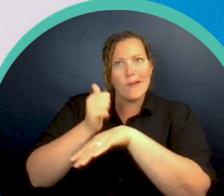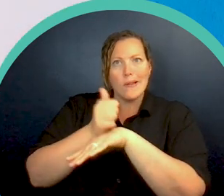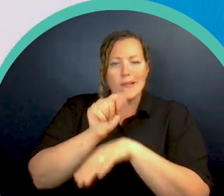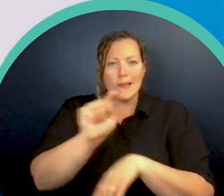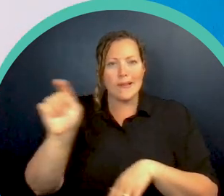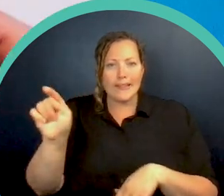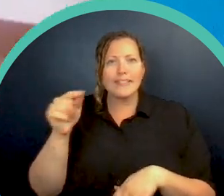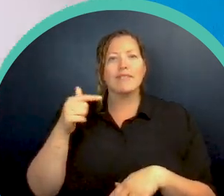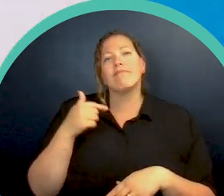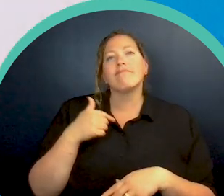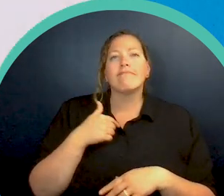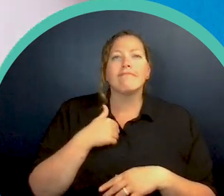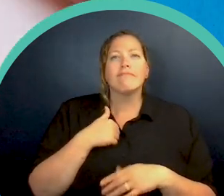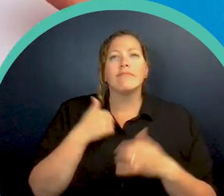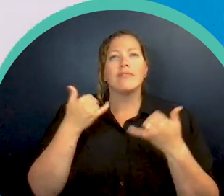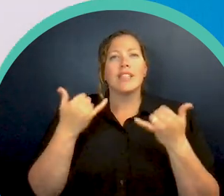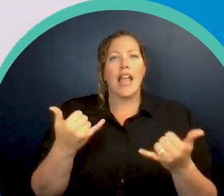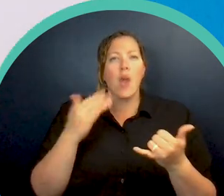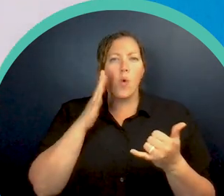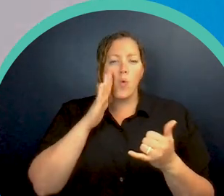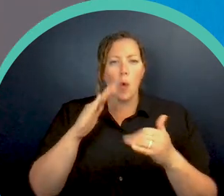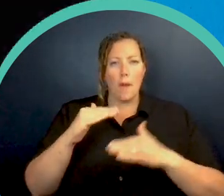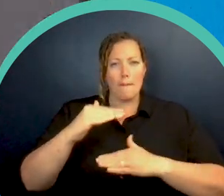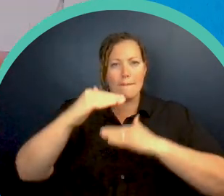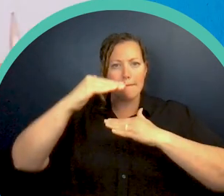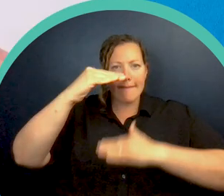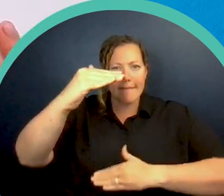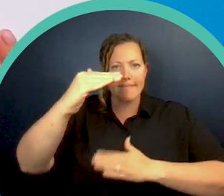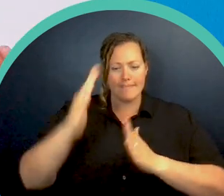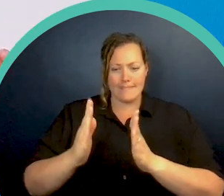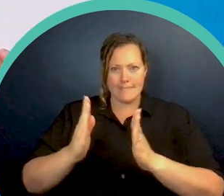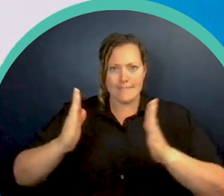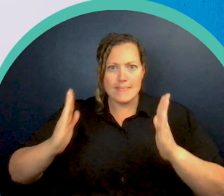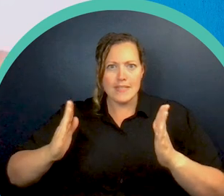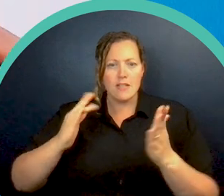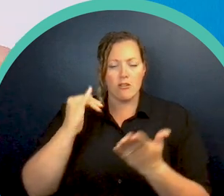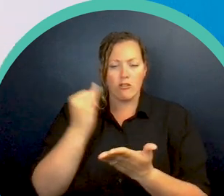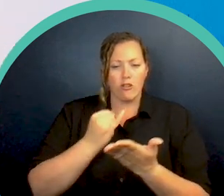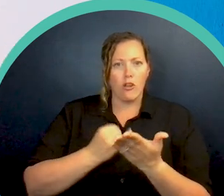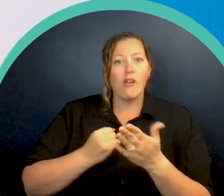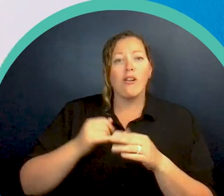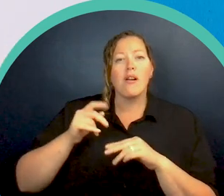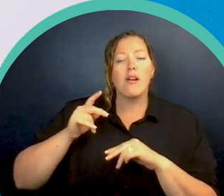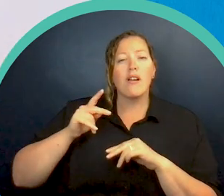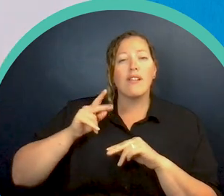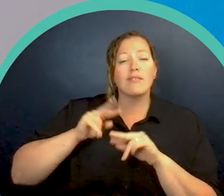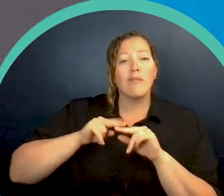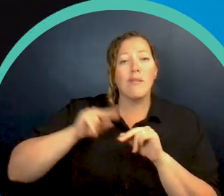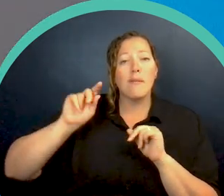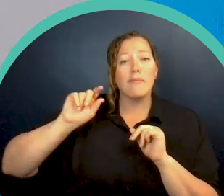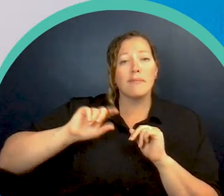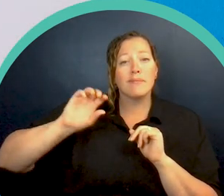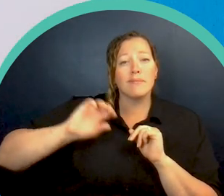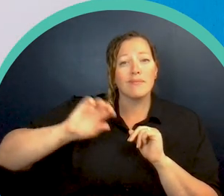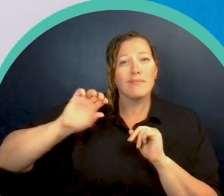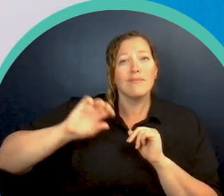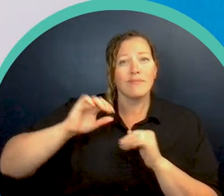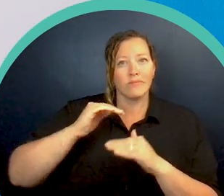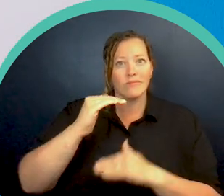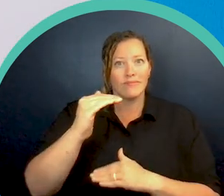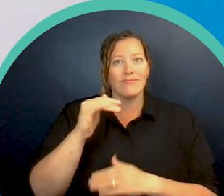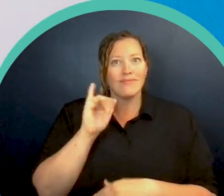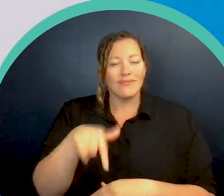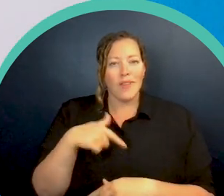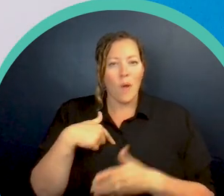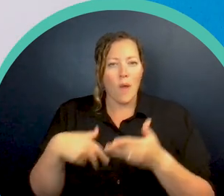this technique. So I'm going to draw now a much larger pepper shaker. And now it's time